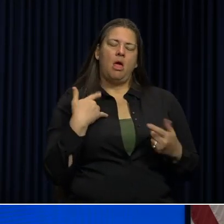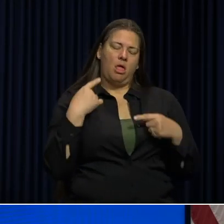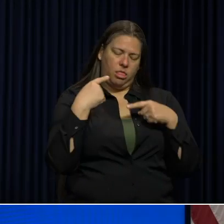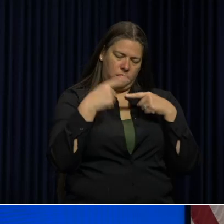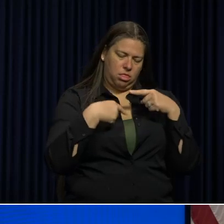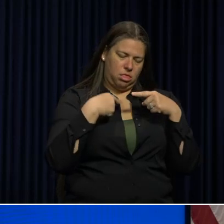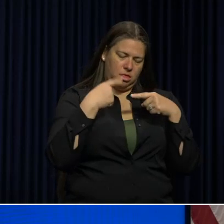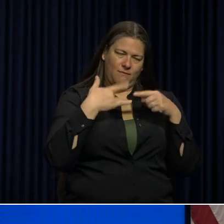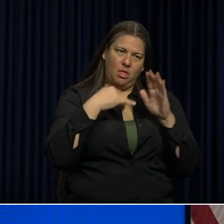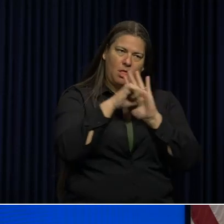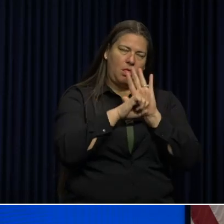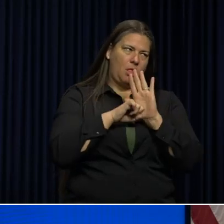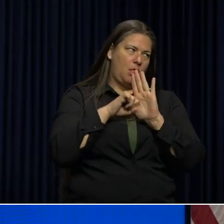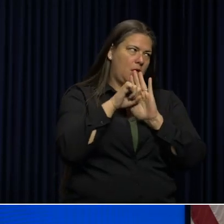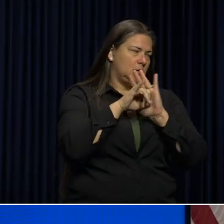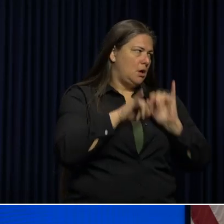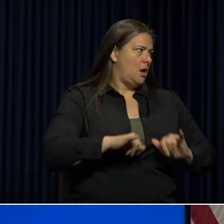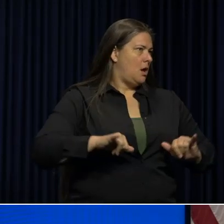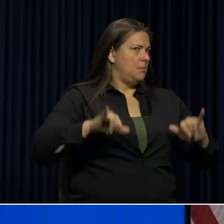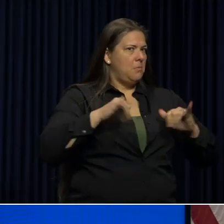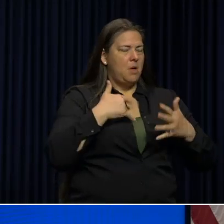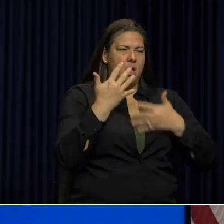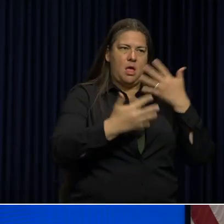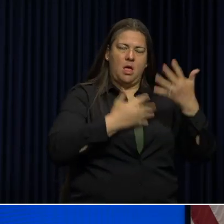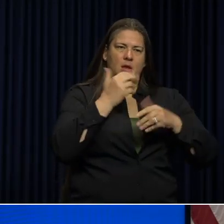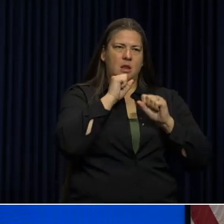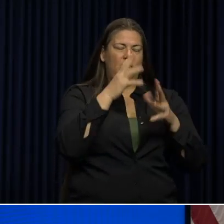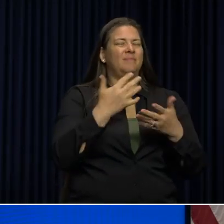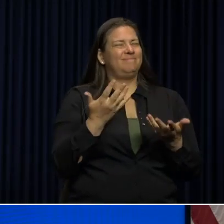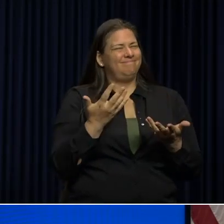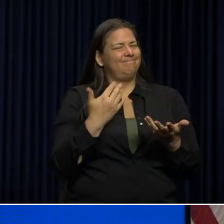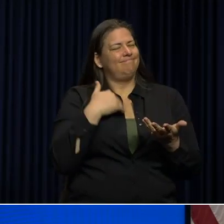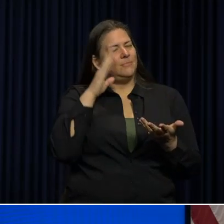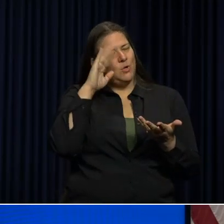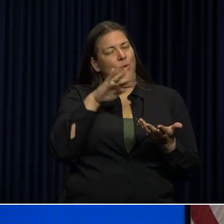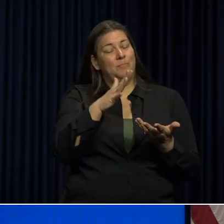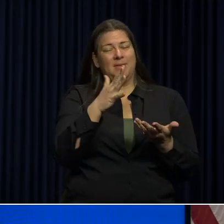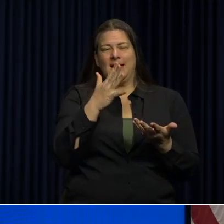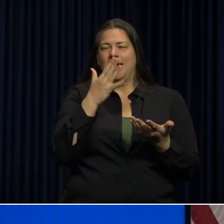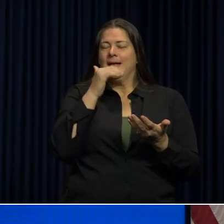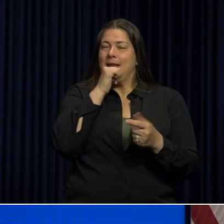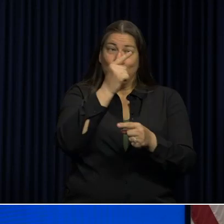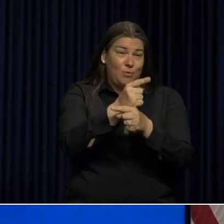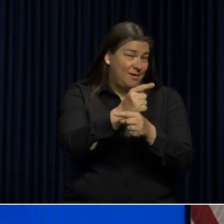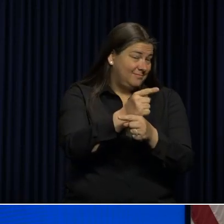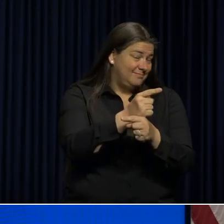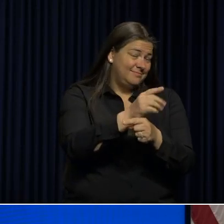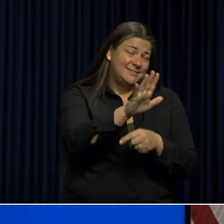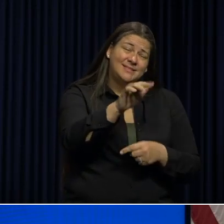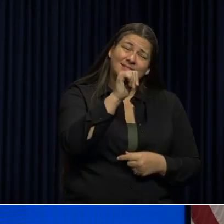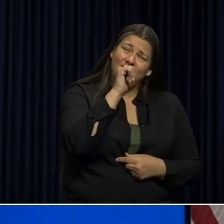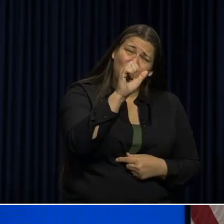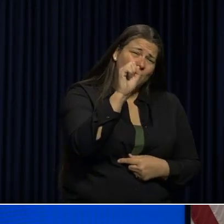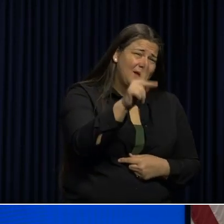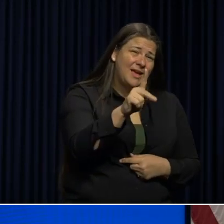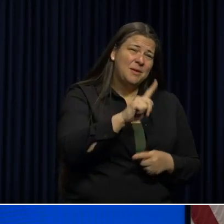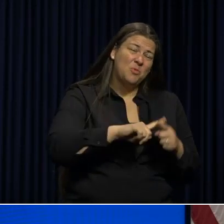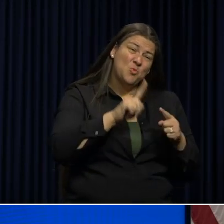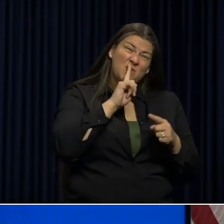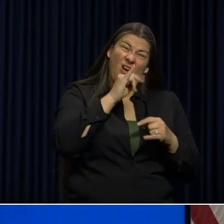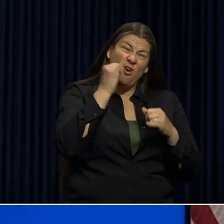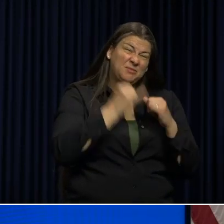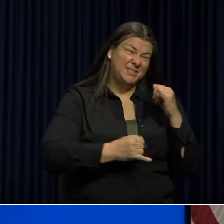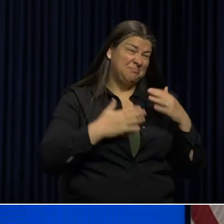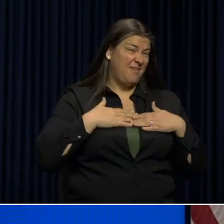cycle until it happens. That's not right. It's not okay. That's ultimately on me. We